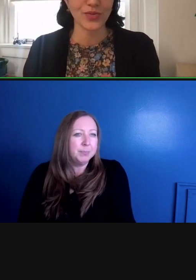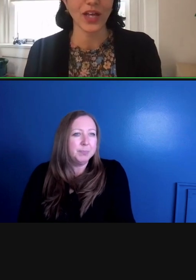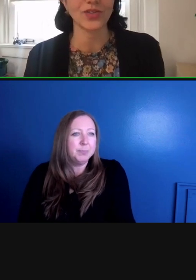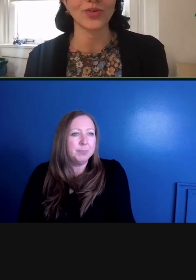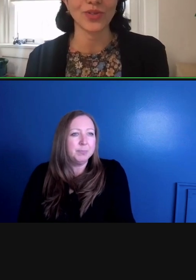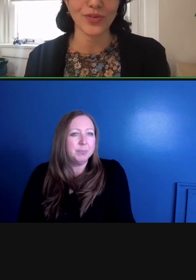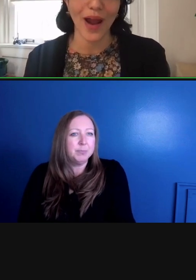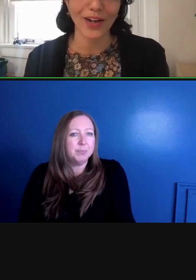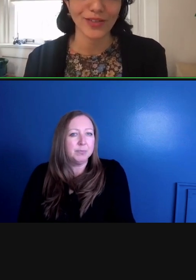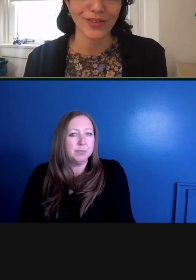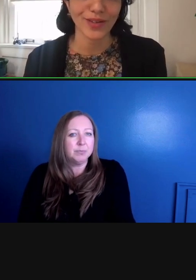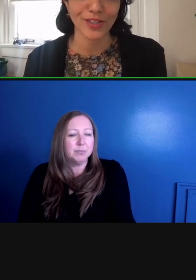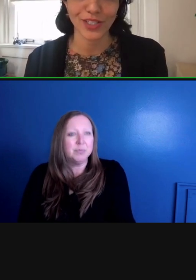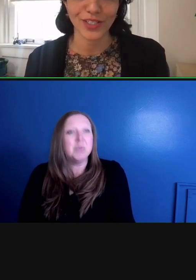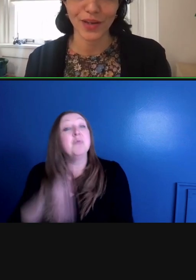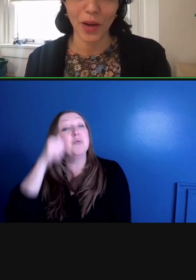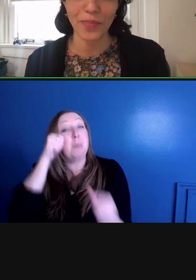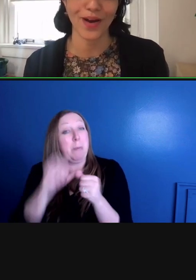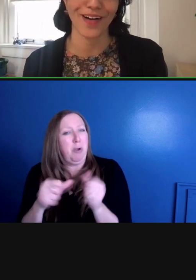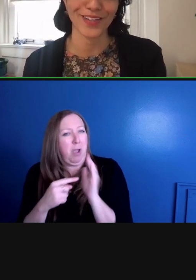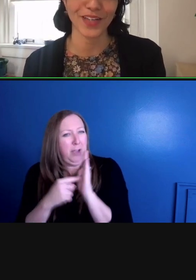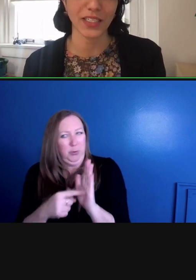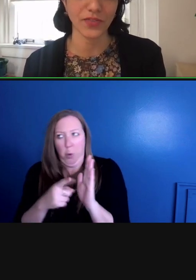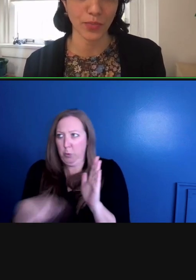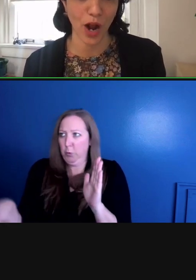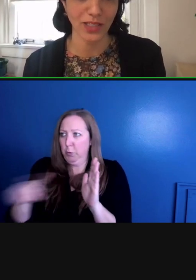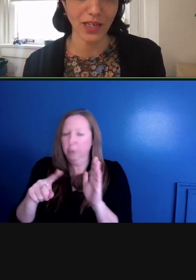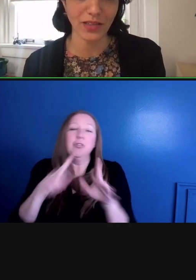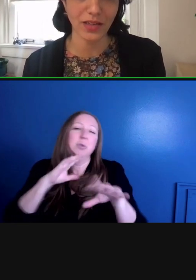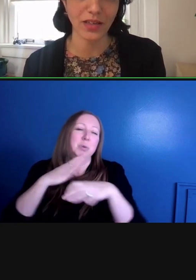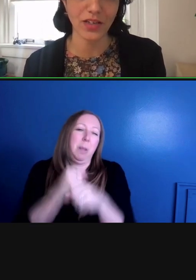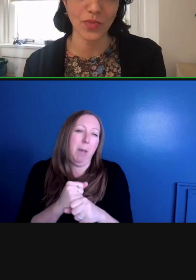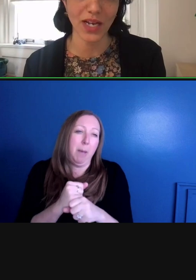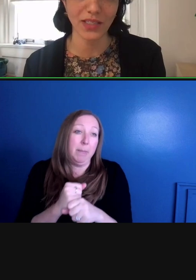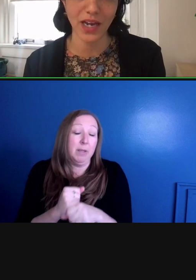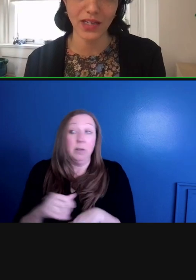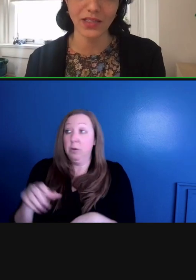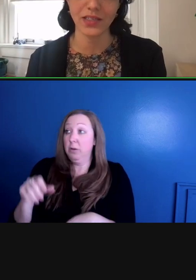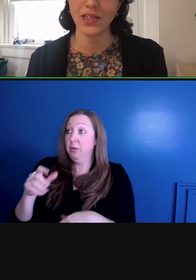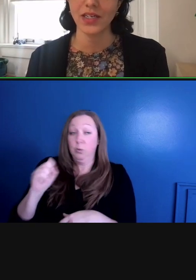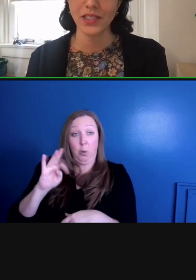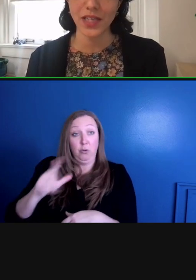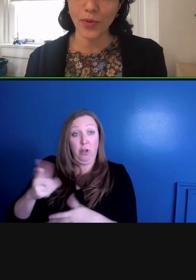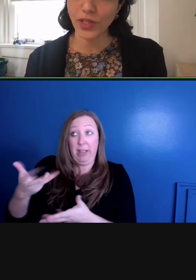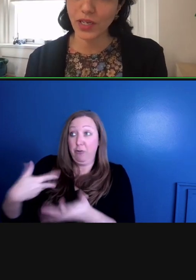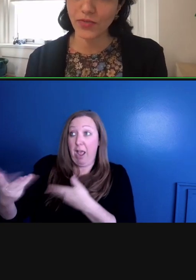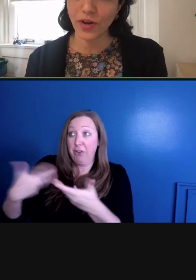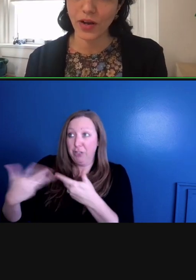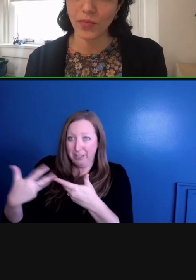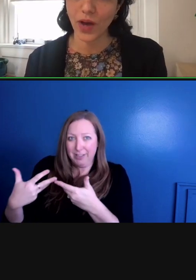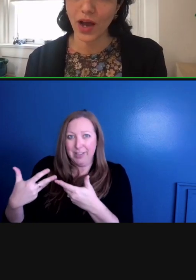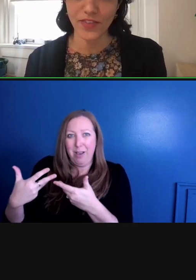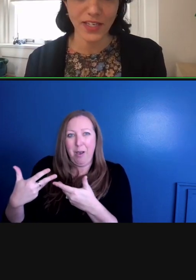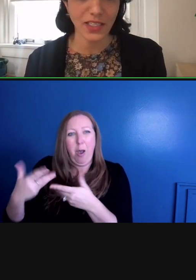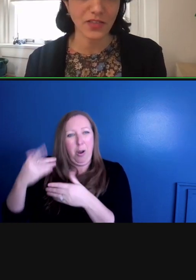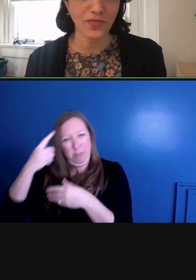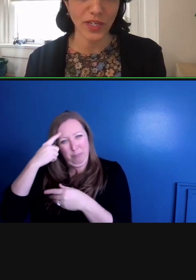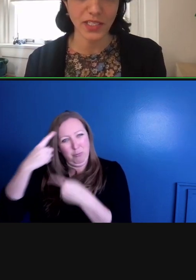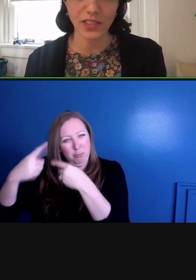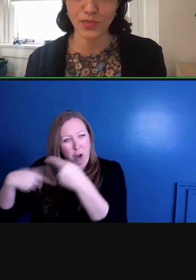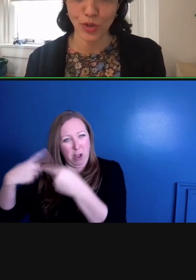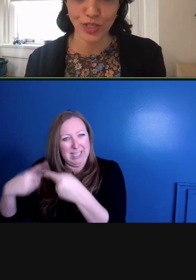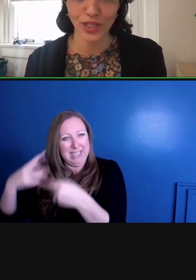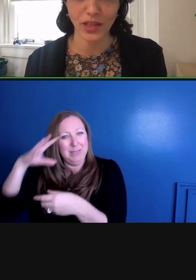I showed you that social interactions are, just to sum up, are selectively processed in the human STS separately from